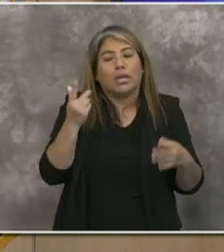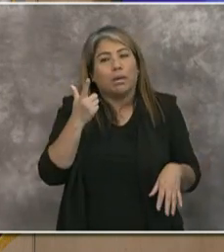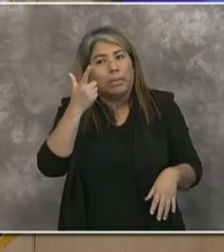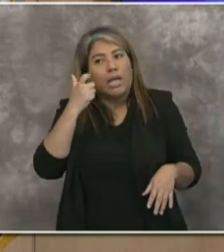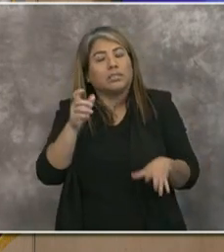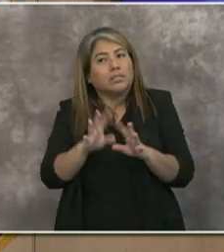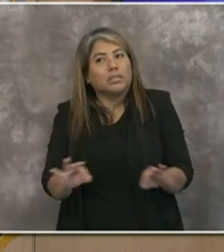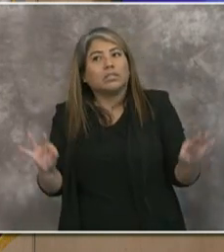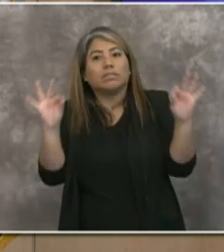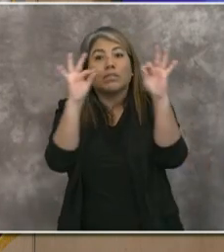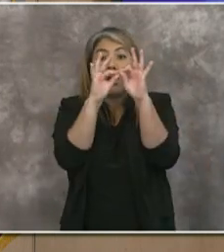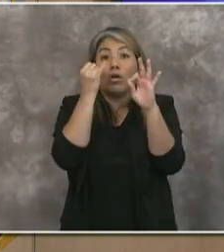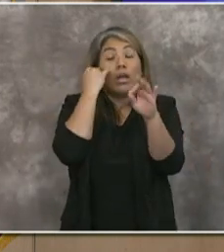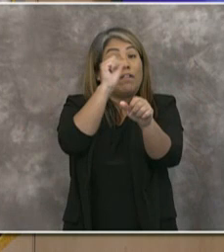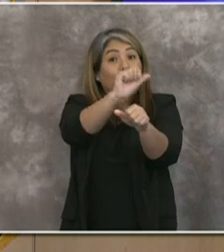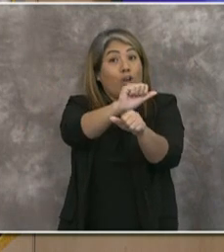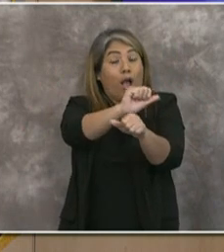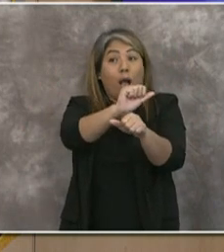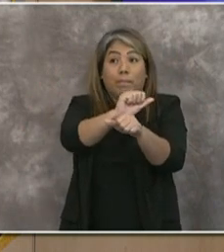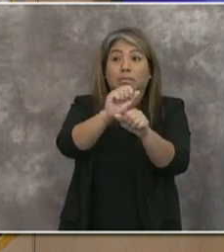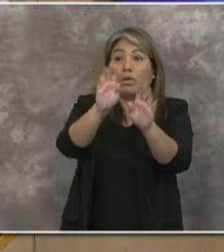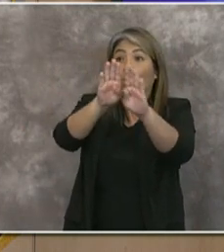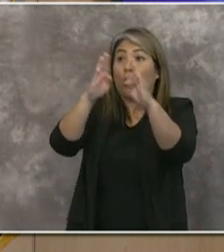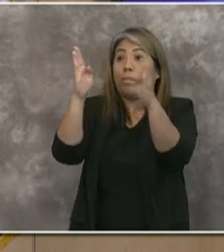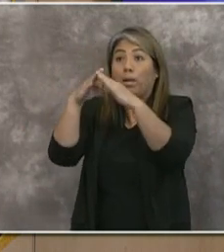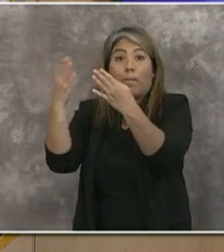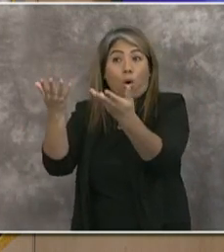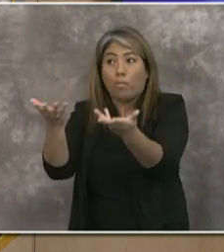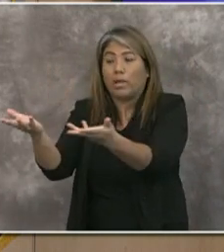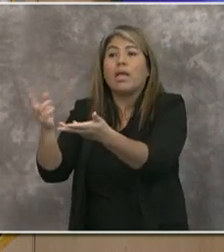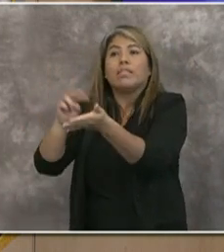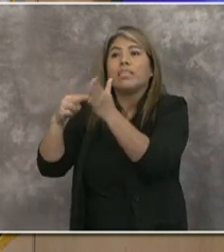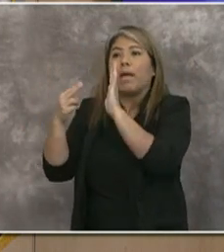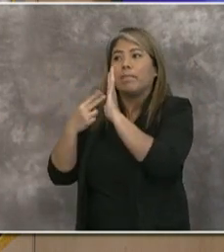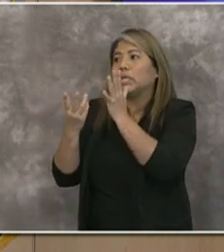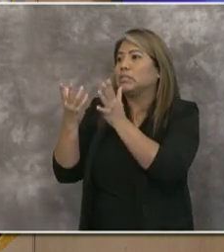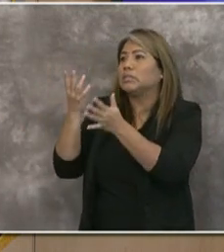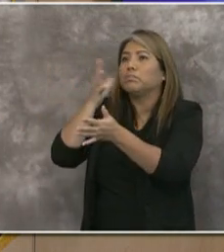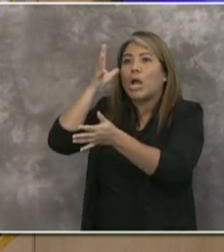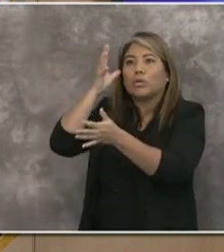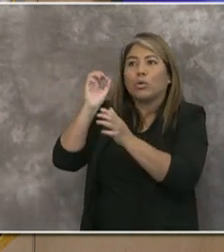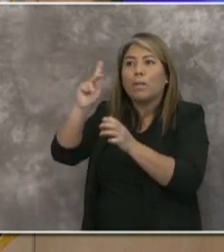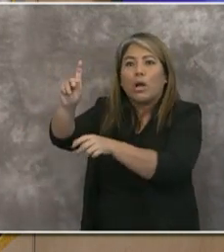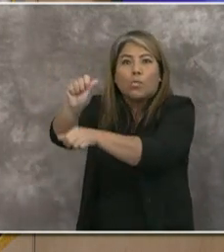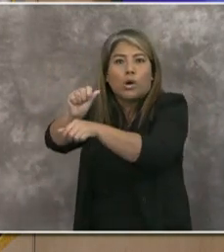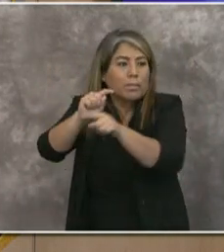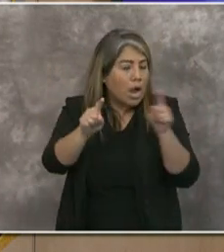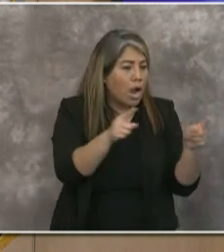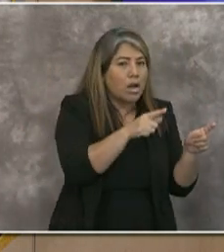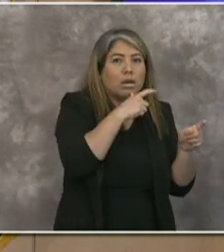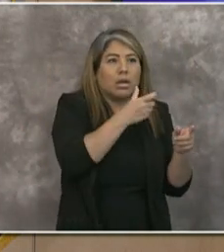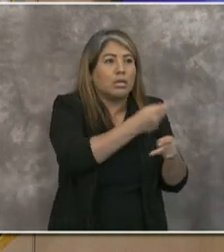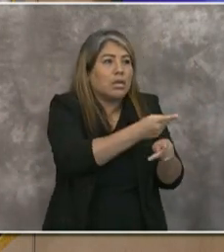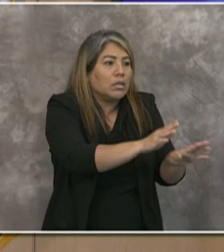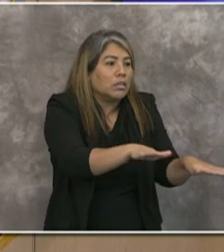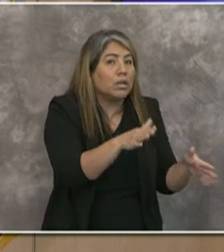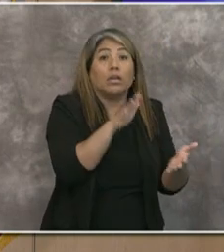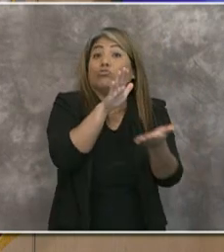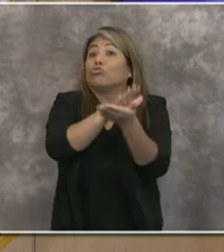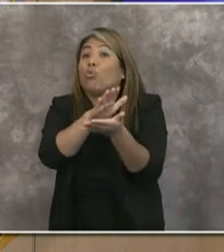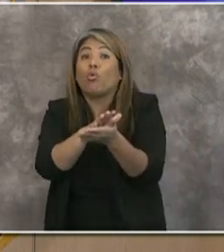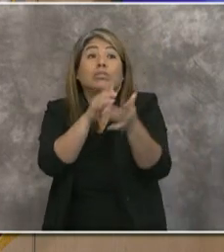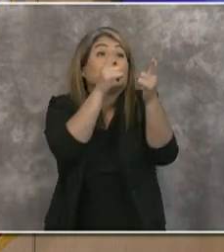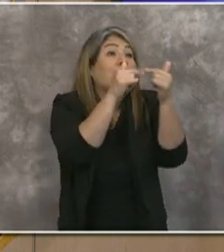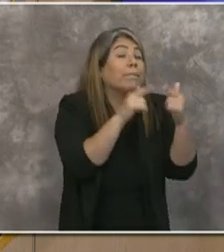is vital that if jobs are going to become open, there has to be child care options, whether that be schools, child care, camps,